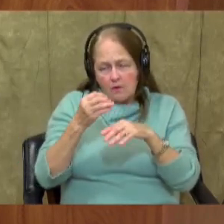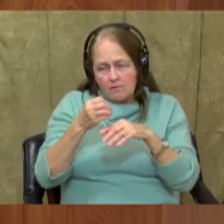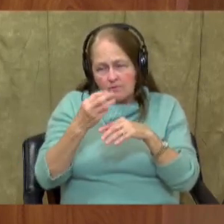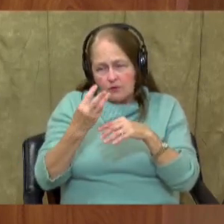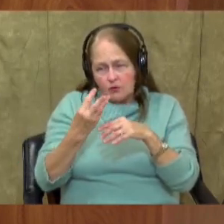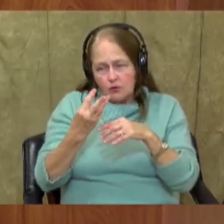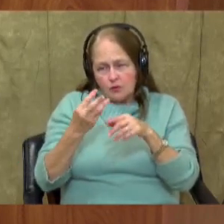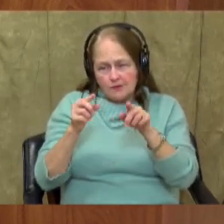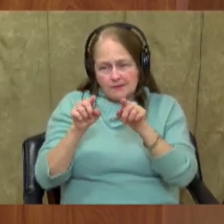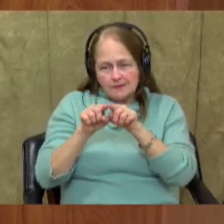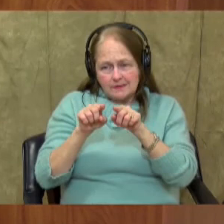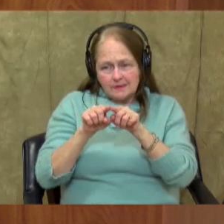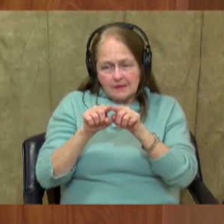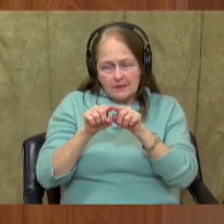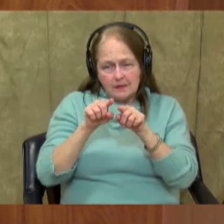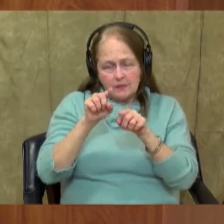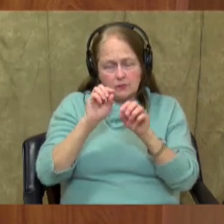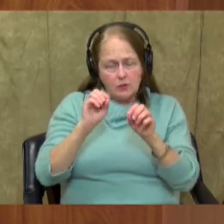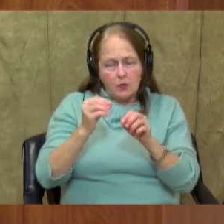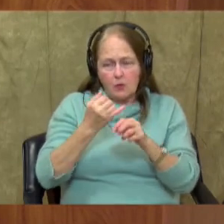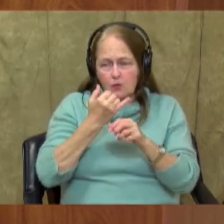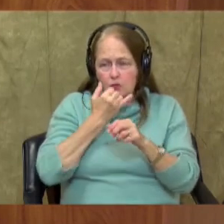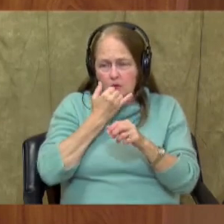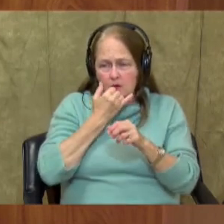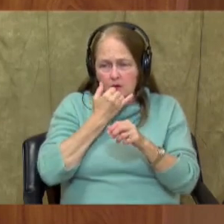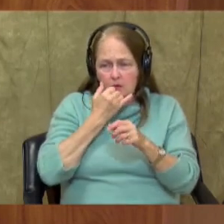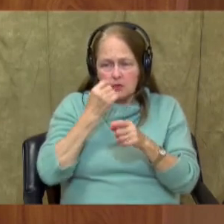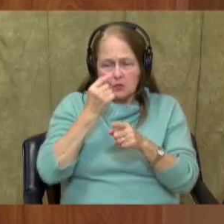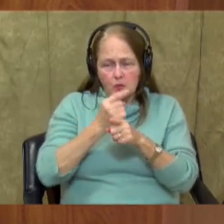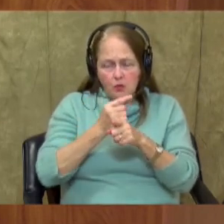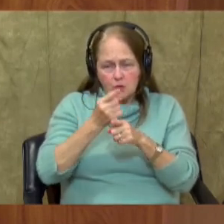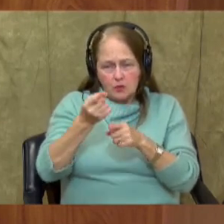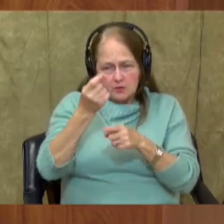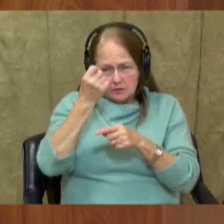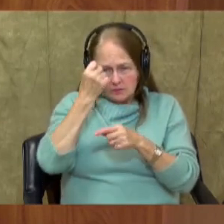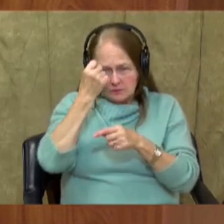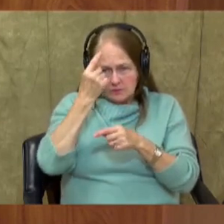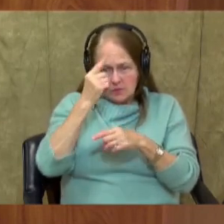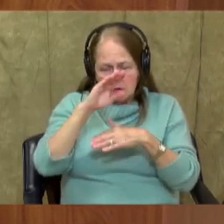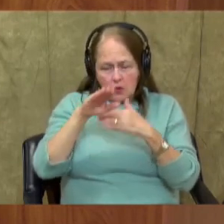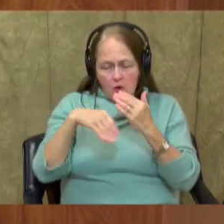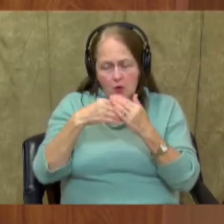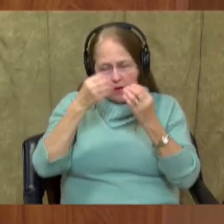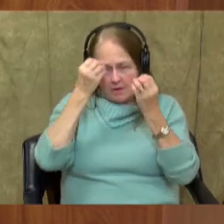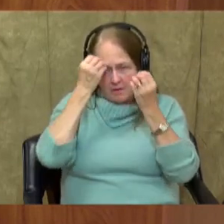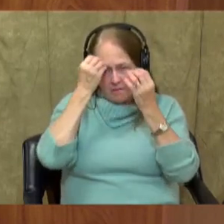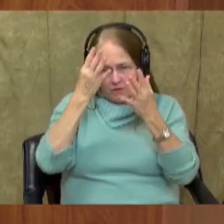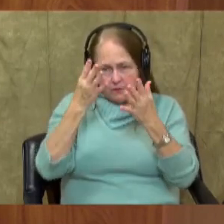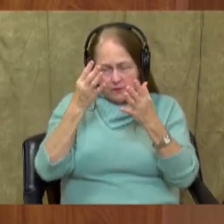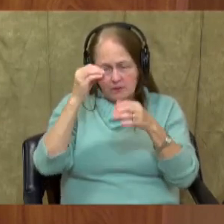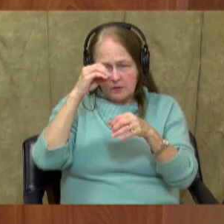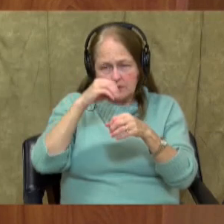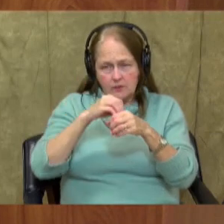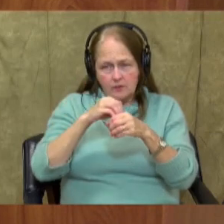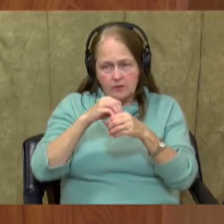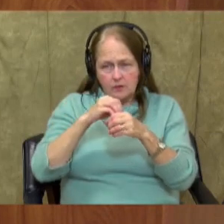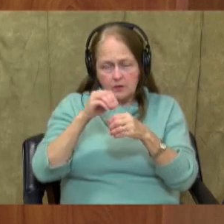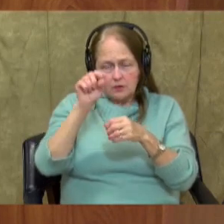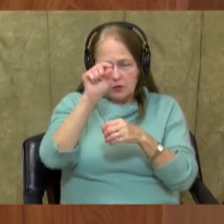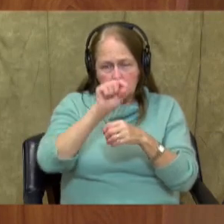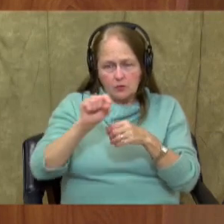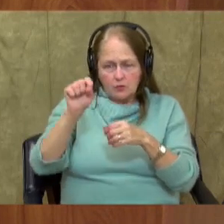of similarities. There is no right or wrong as long as you make sure that you put all your information on your